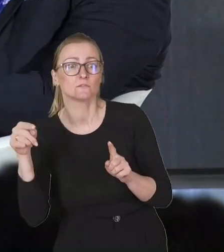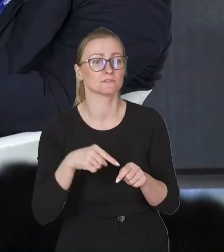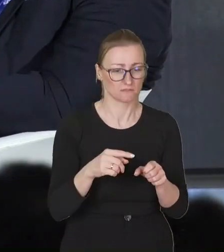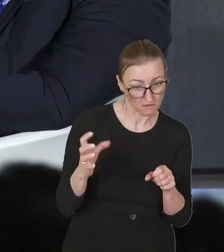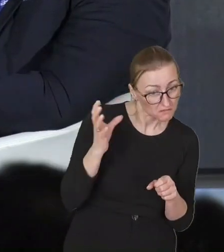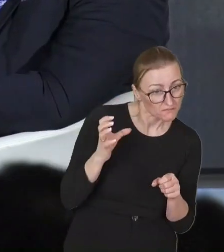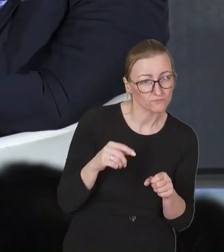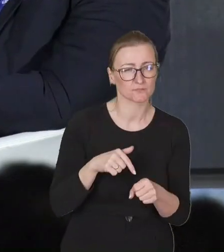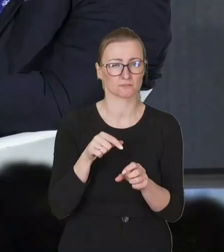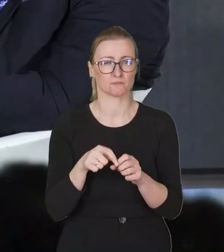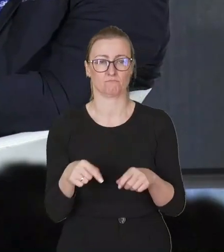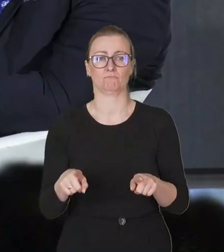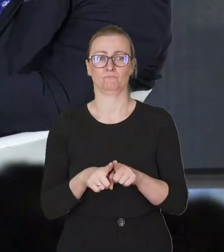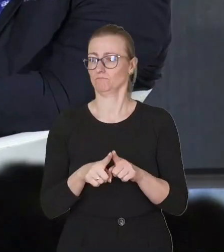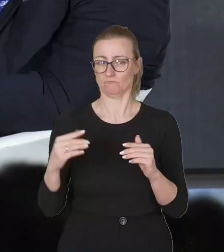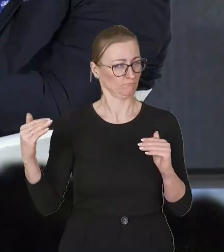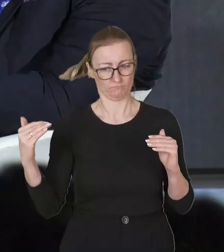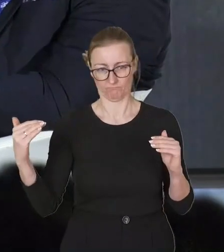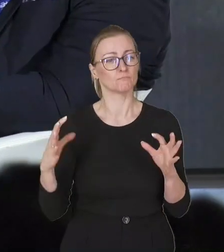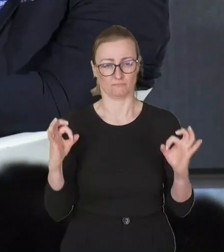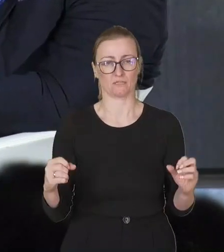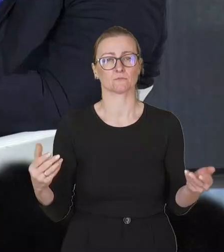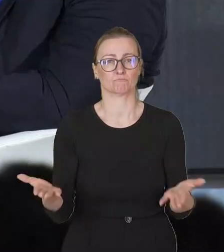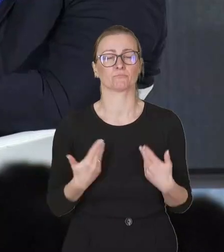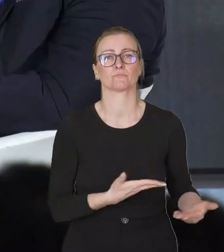be reflect regional